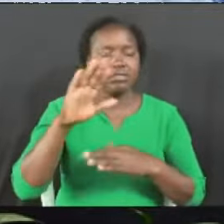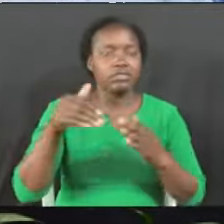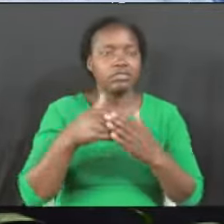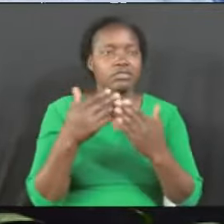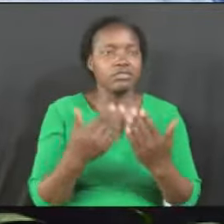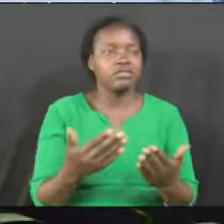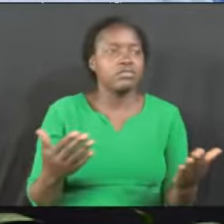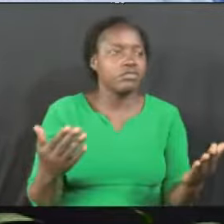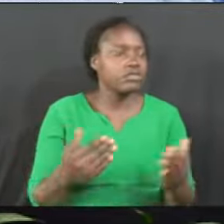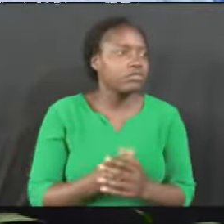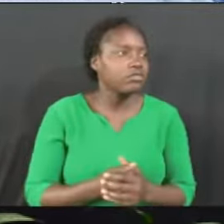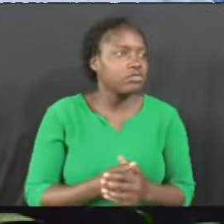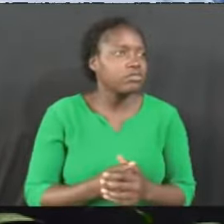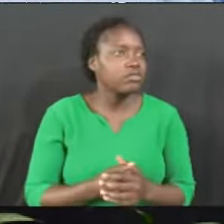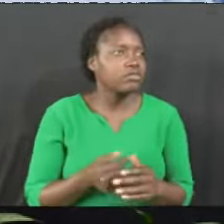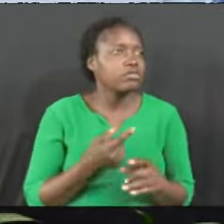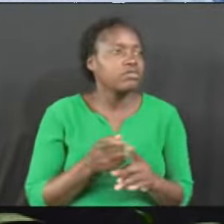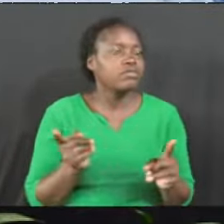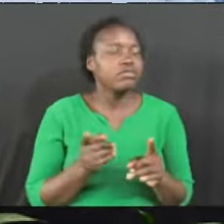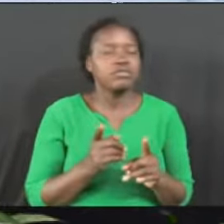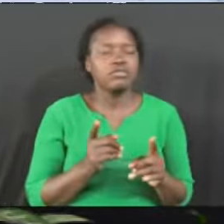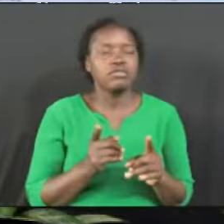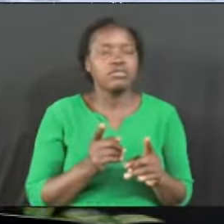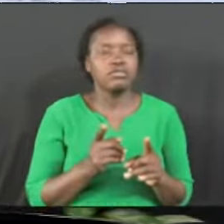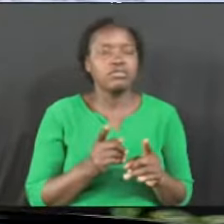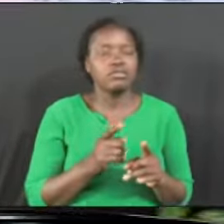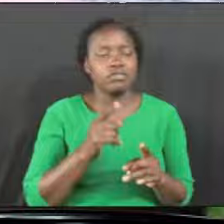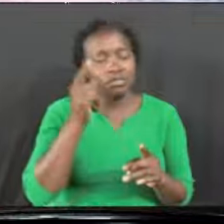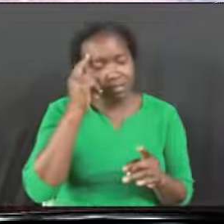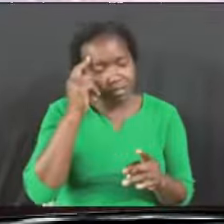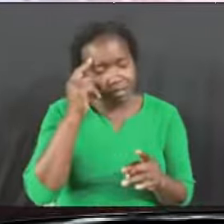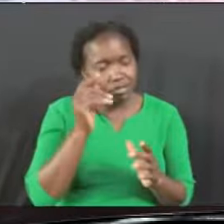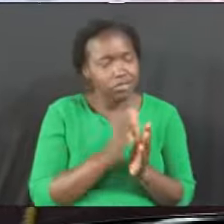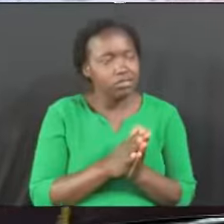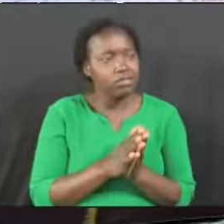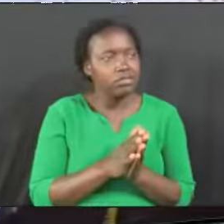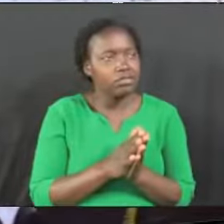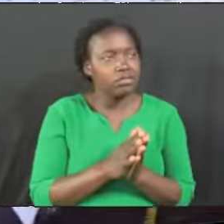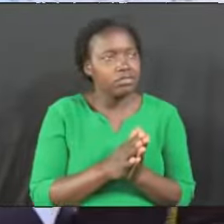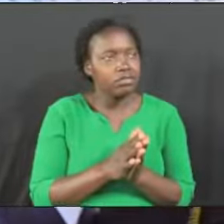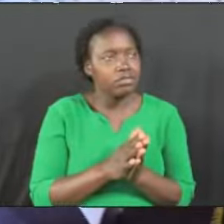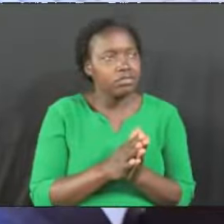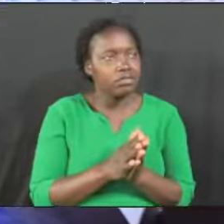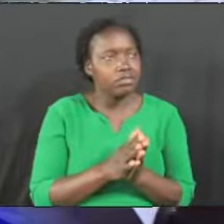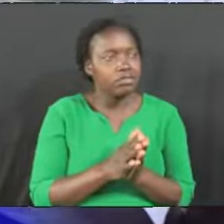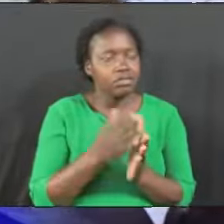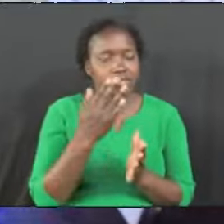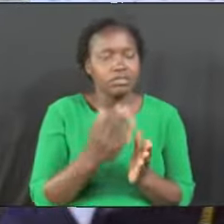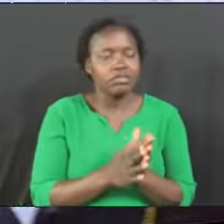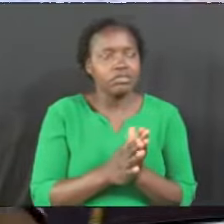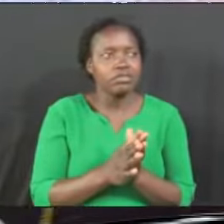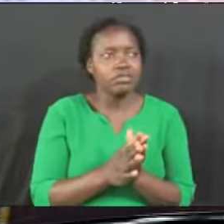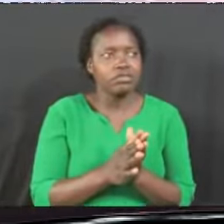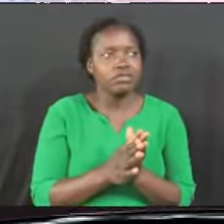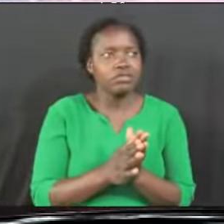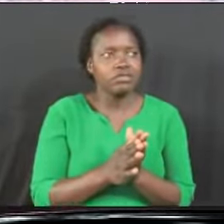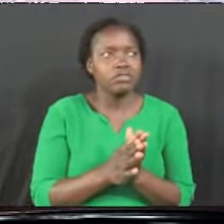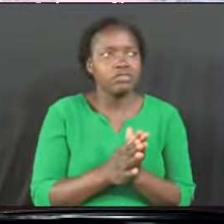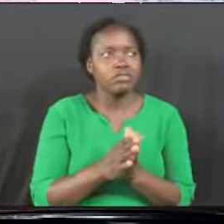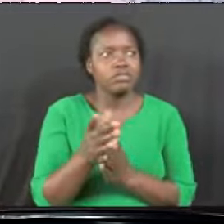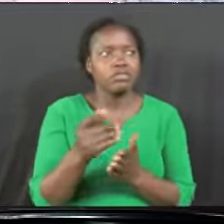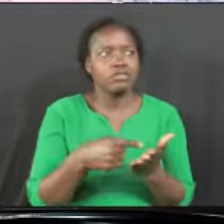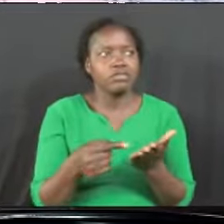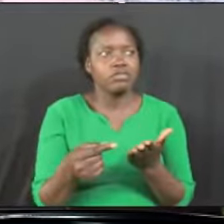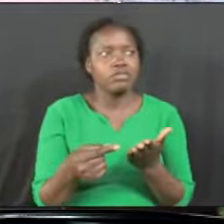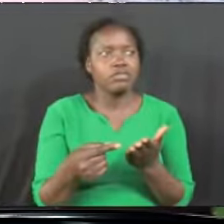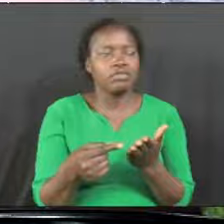things. There is this, I think, to this text that I read earlier, that there's a subsidiary text. Write it down, look